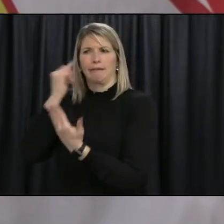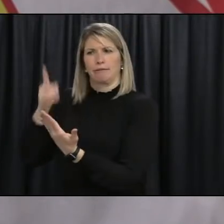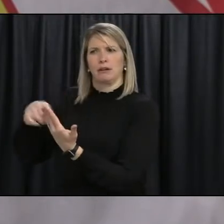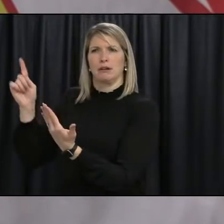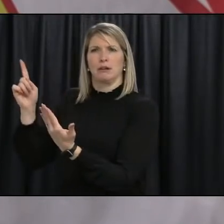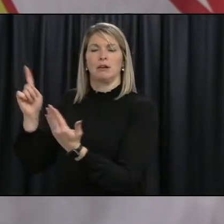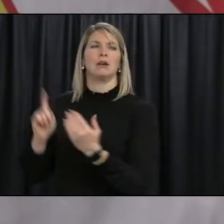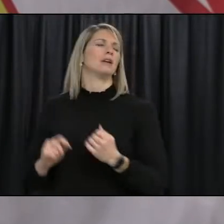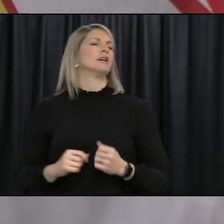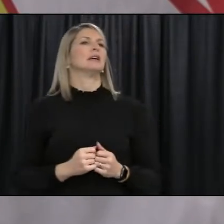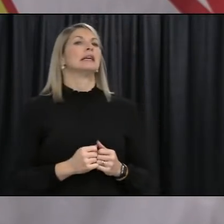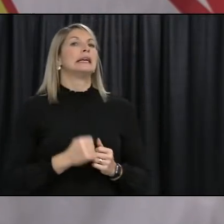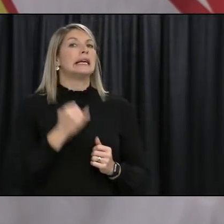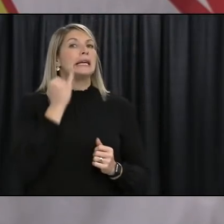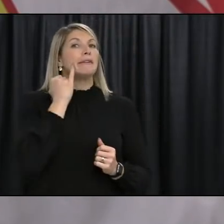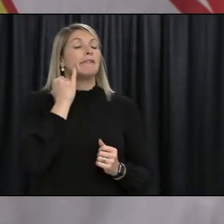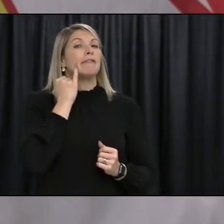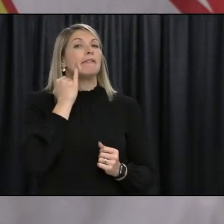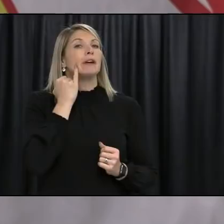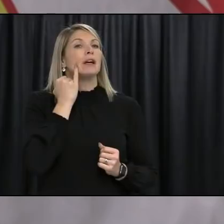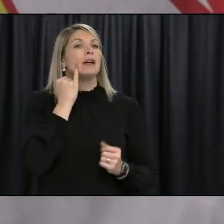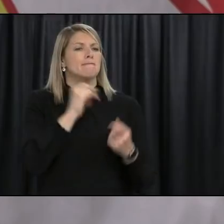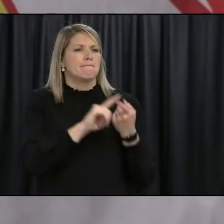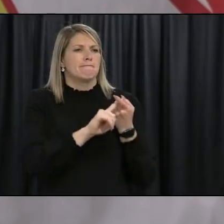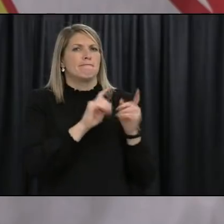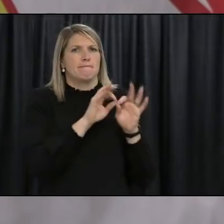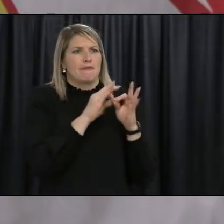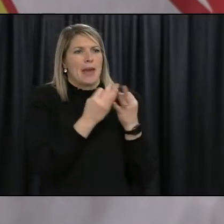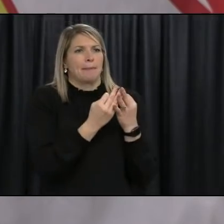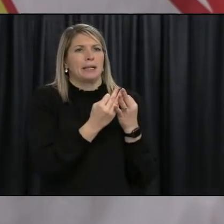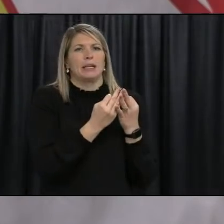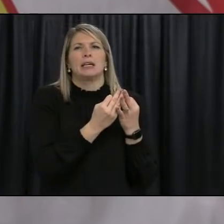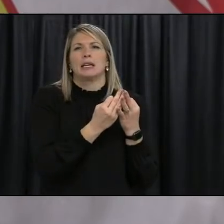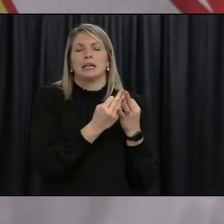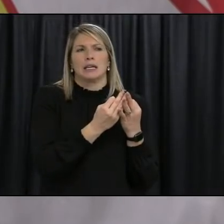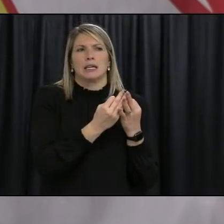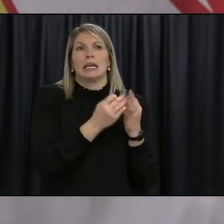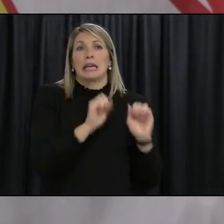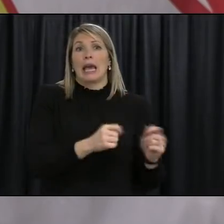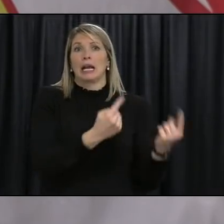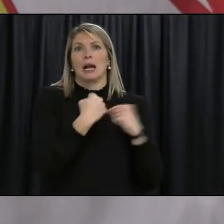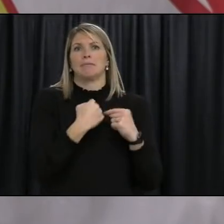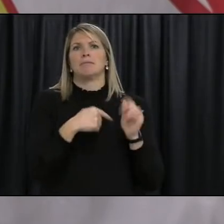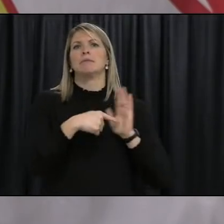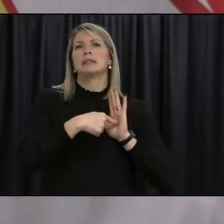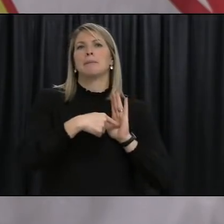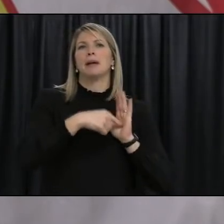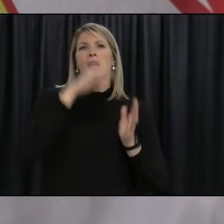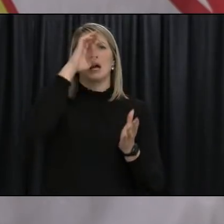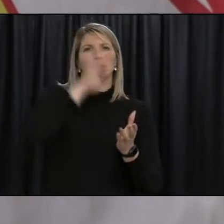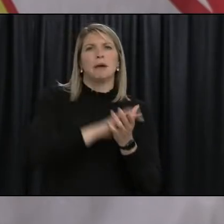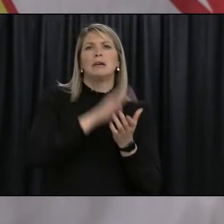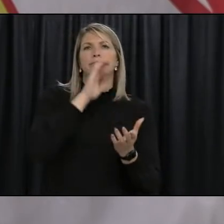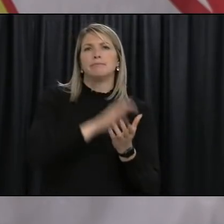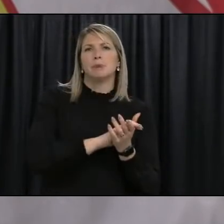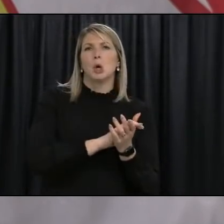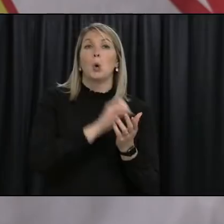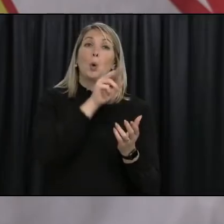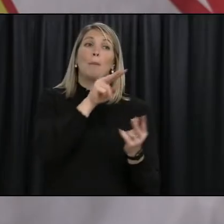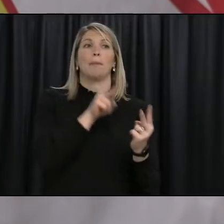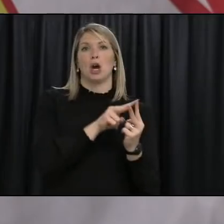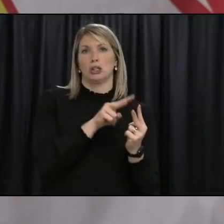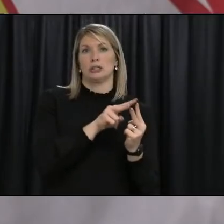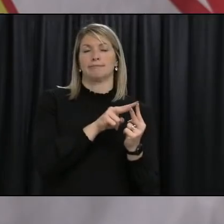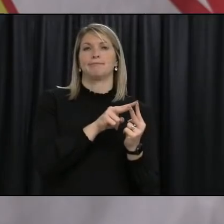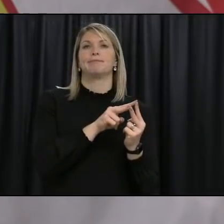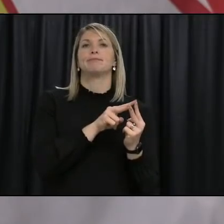immediate family to visit. That's so a spouse or equivalent, I guess, and